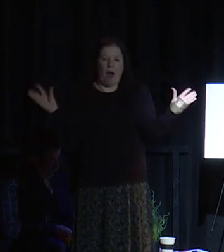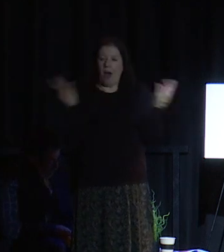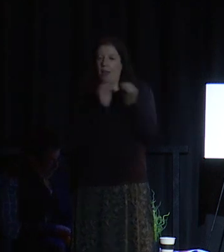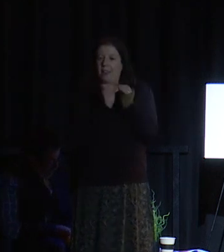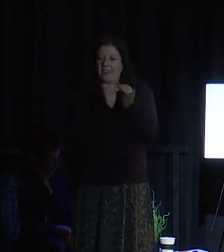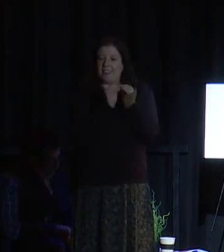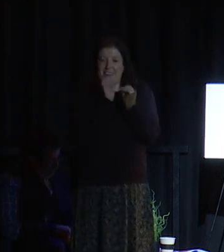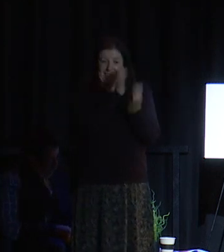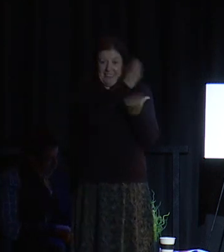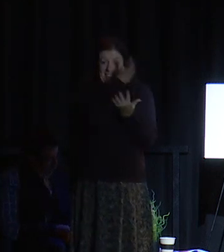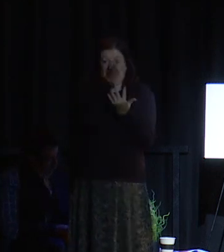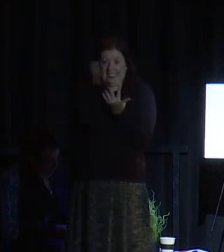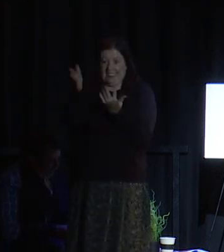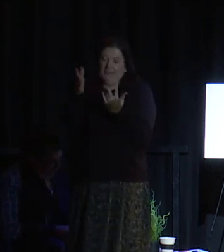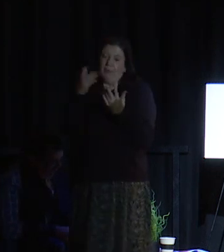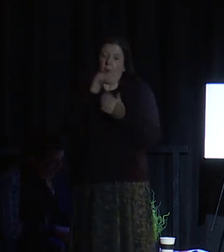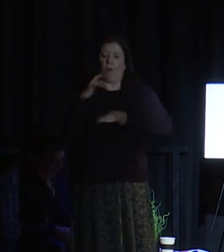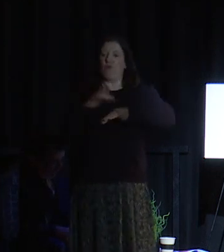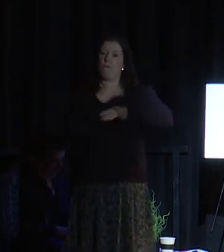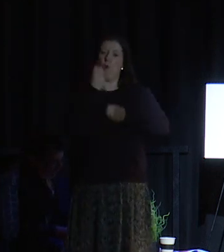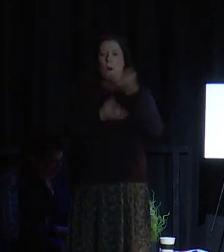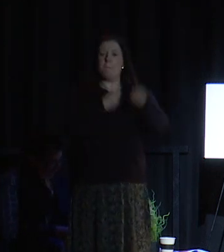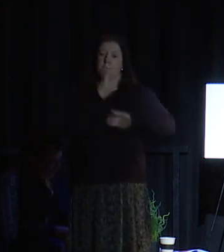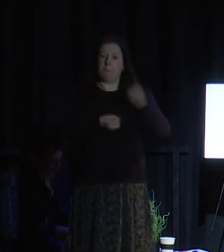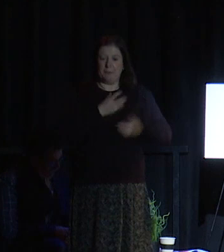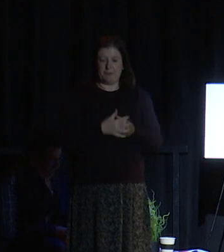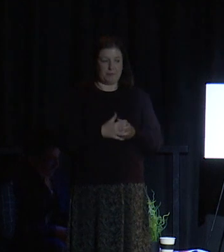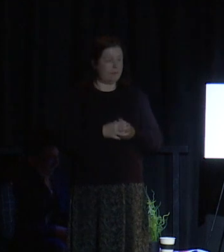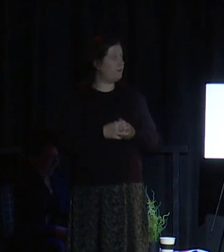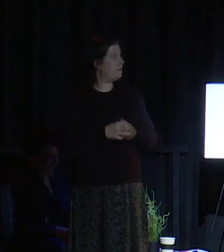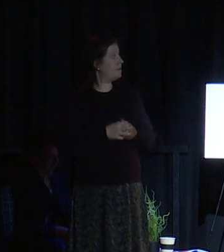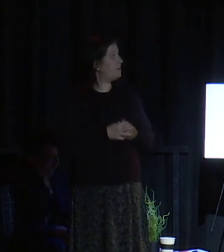singers that will perform as part of these installations.